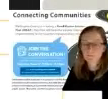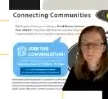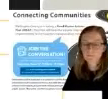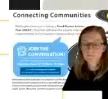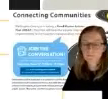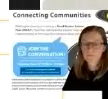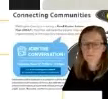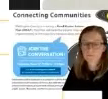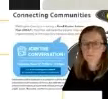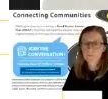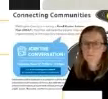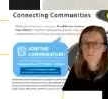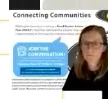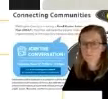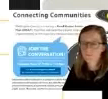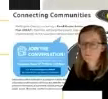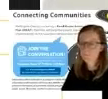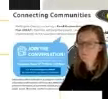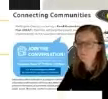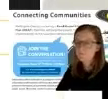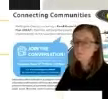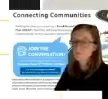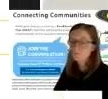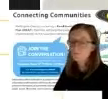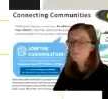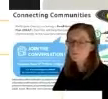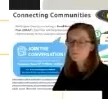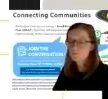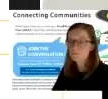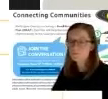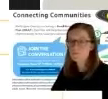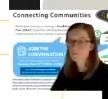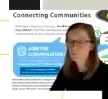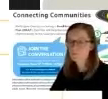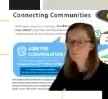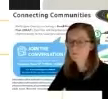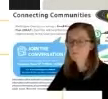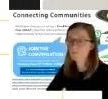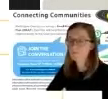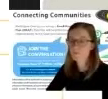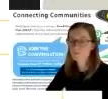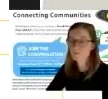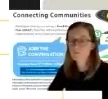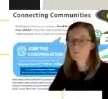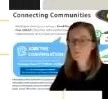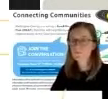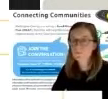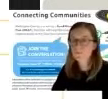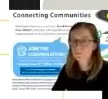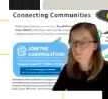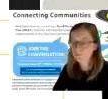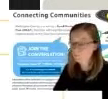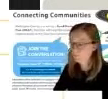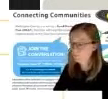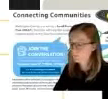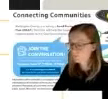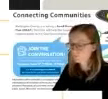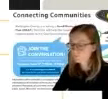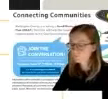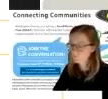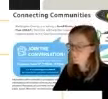outlined earlier in this presentation, the eight vision and goals. And in terms of